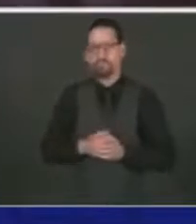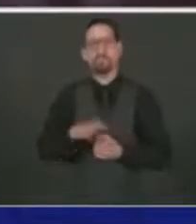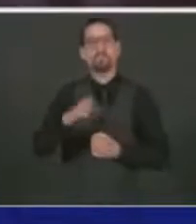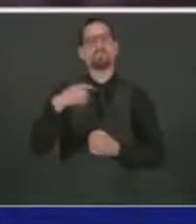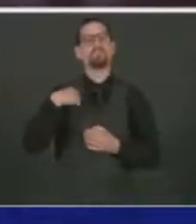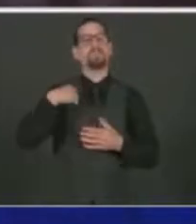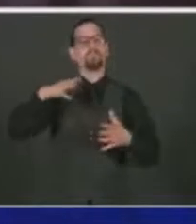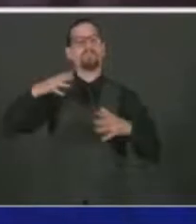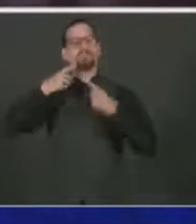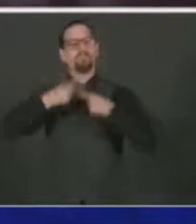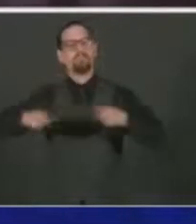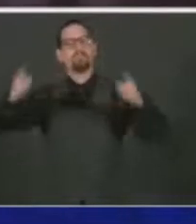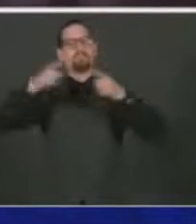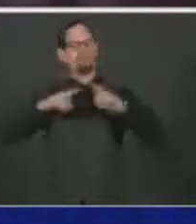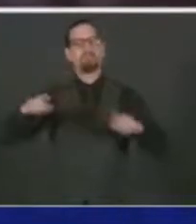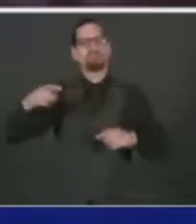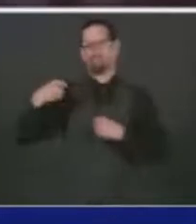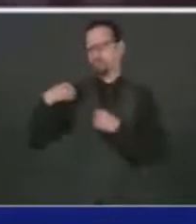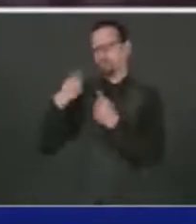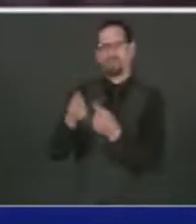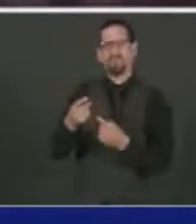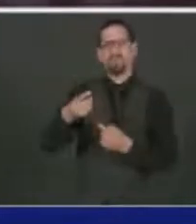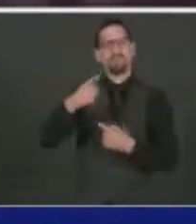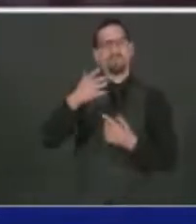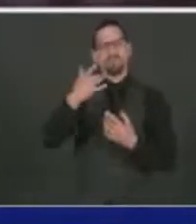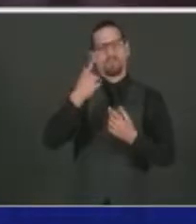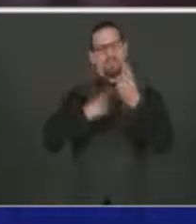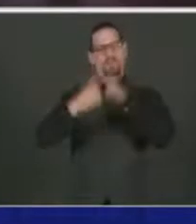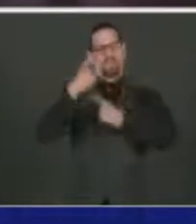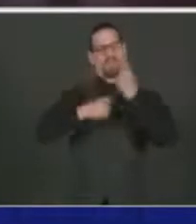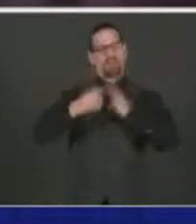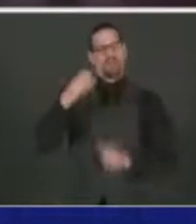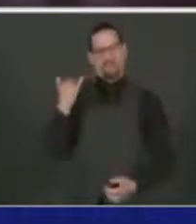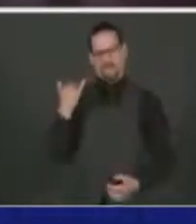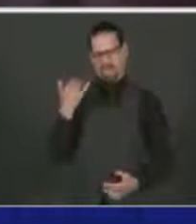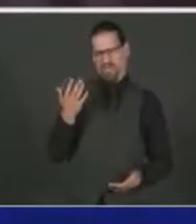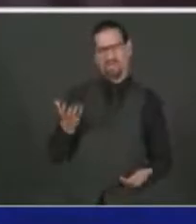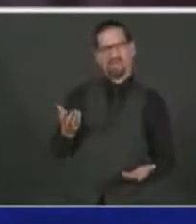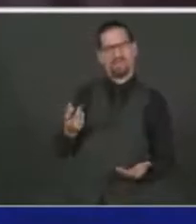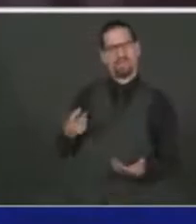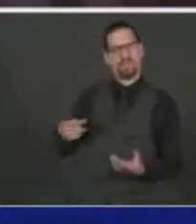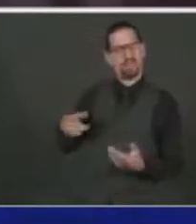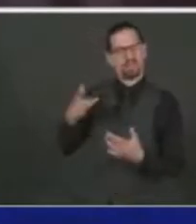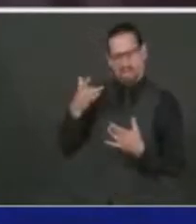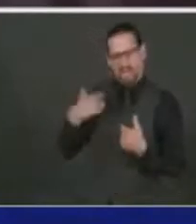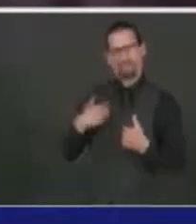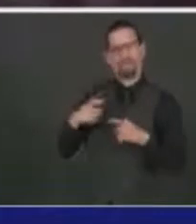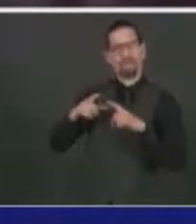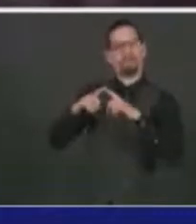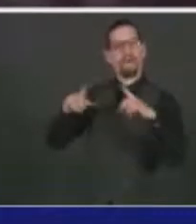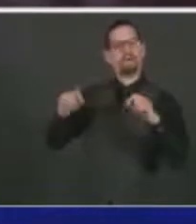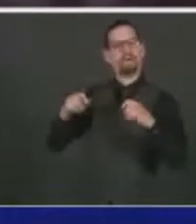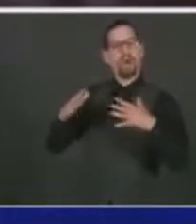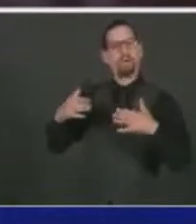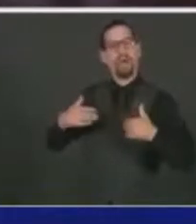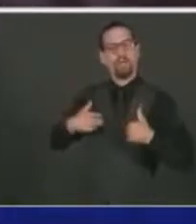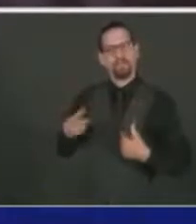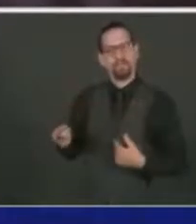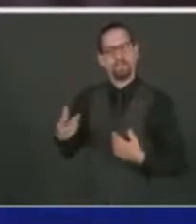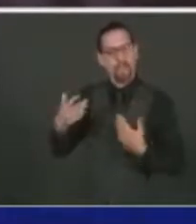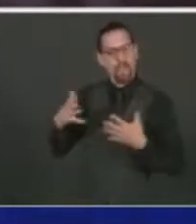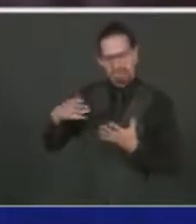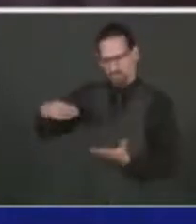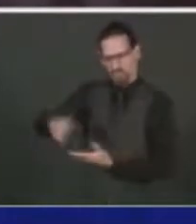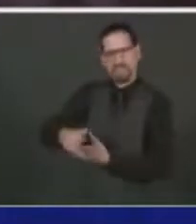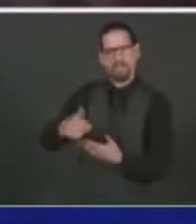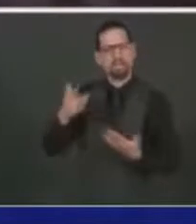questions saying, "Governor, why are you doing this? These are people that have a housing voucher and an ability to pay the rent. Why